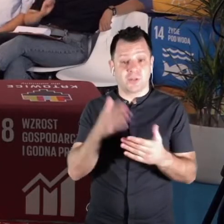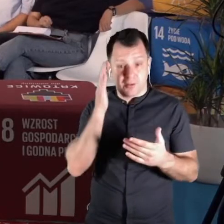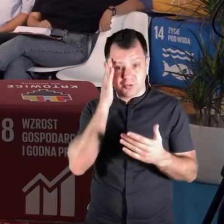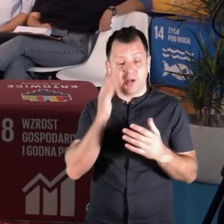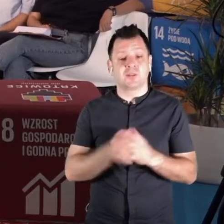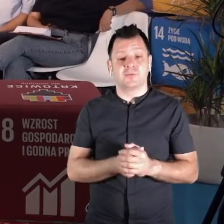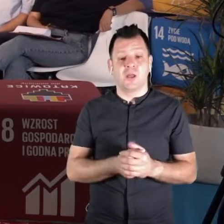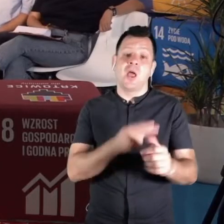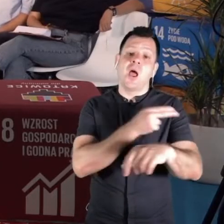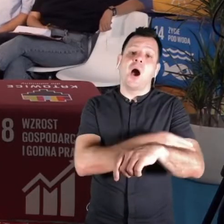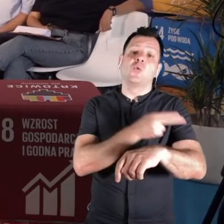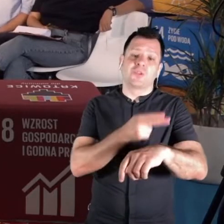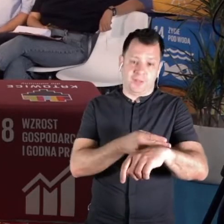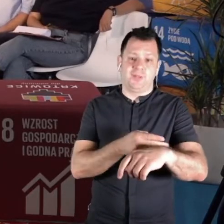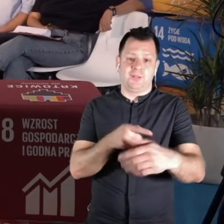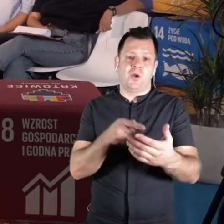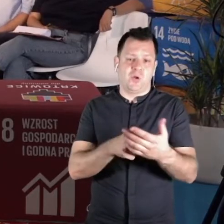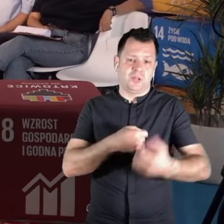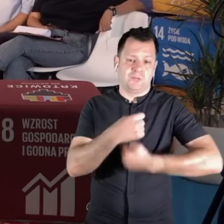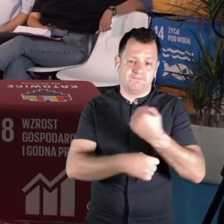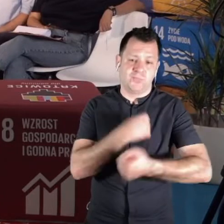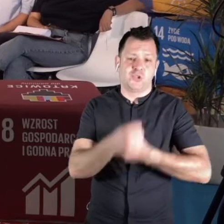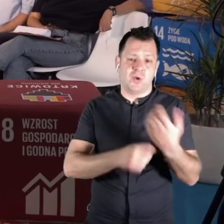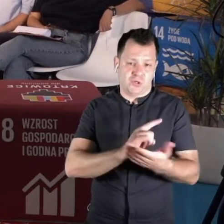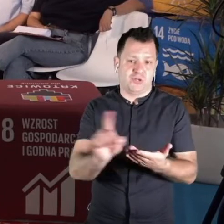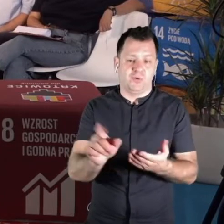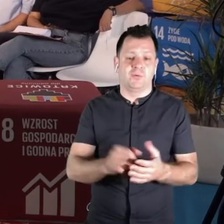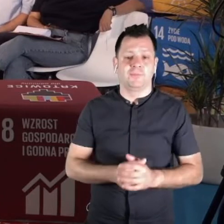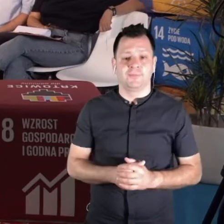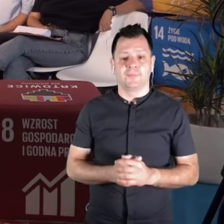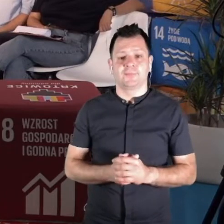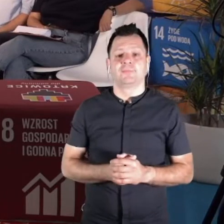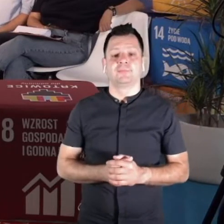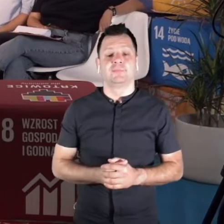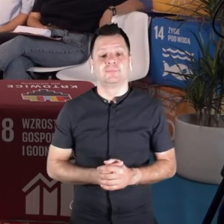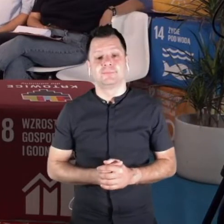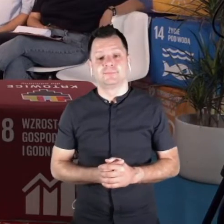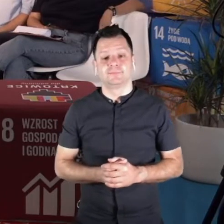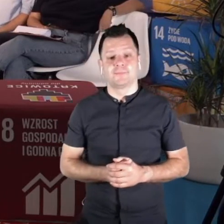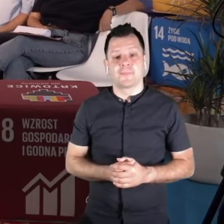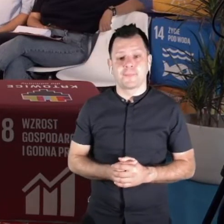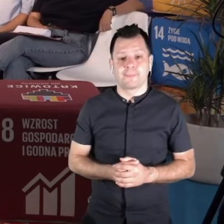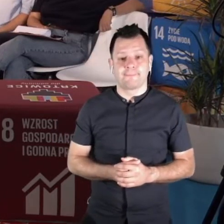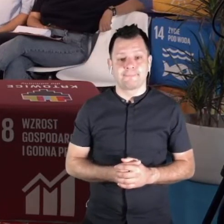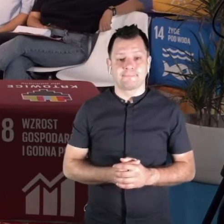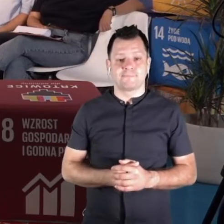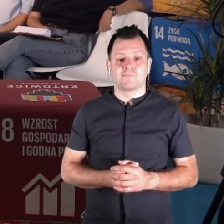start to work with how really how people should concentrate about problems, how they should define problem, not only think about solution.